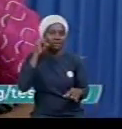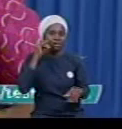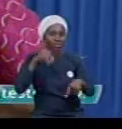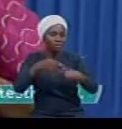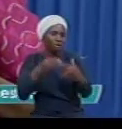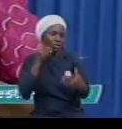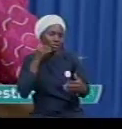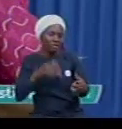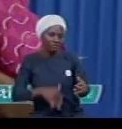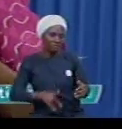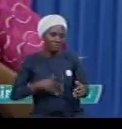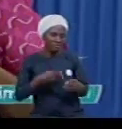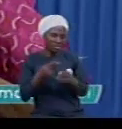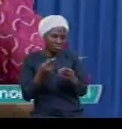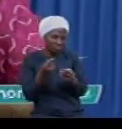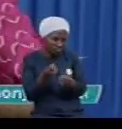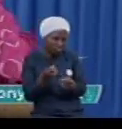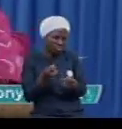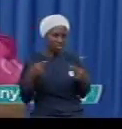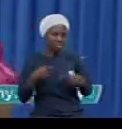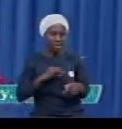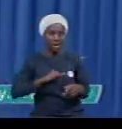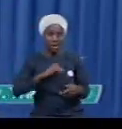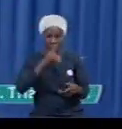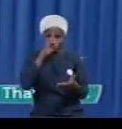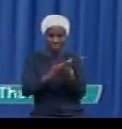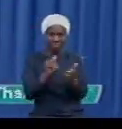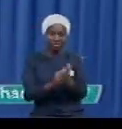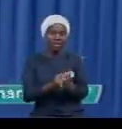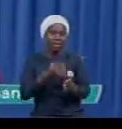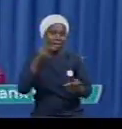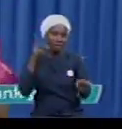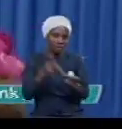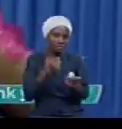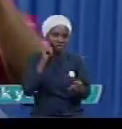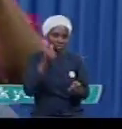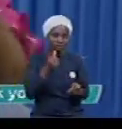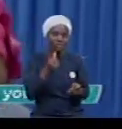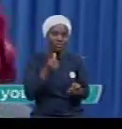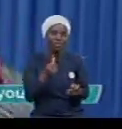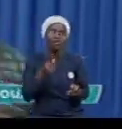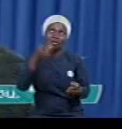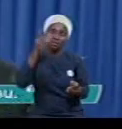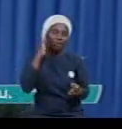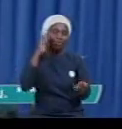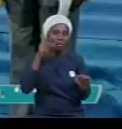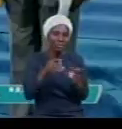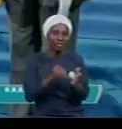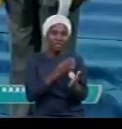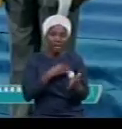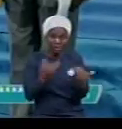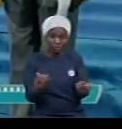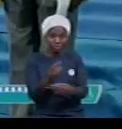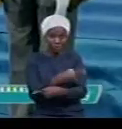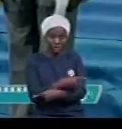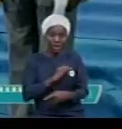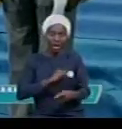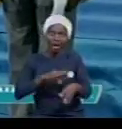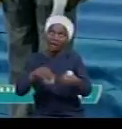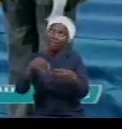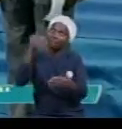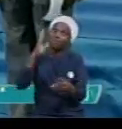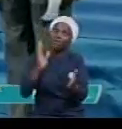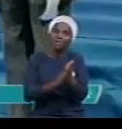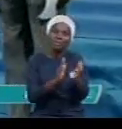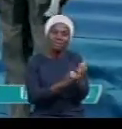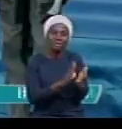said, perfection. Tomorrow, God will perfect it. And today, I give God the praise. I can bend. I can stretch. I